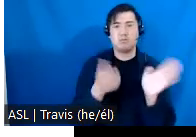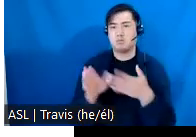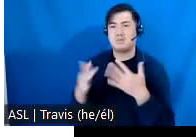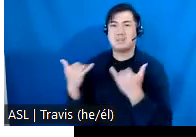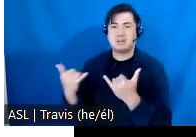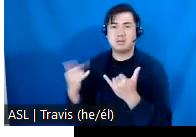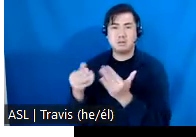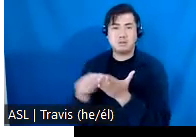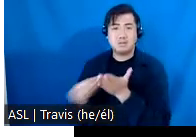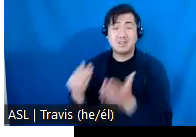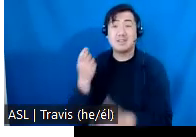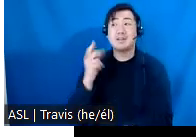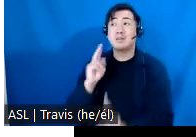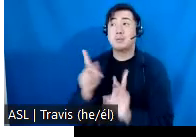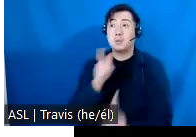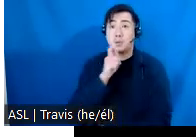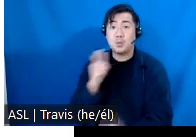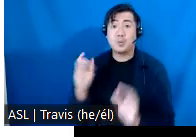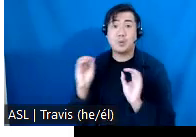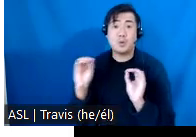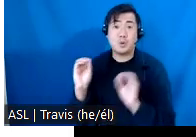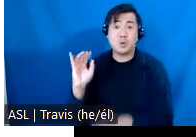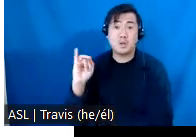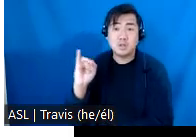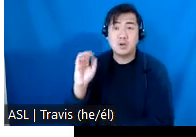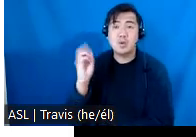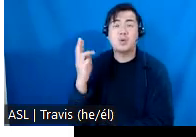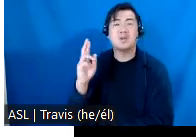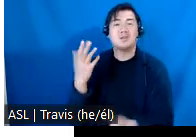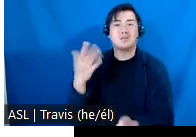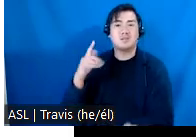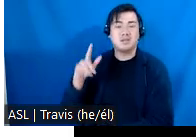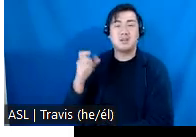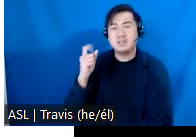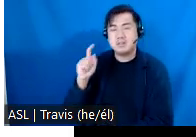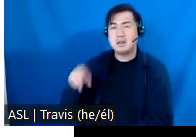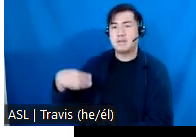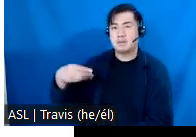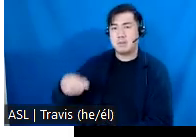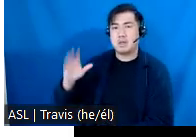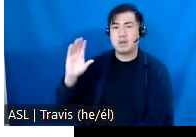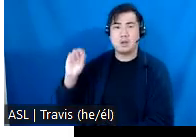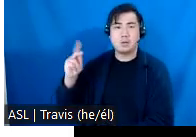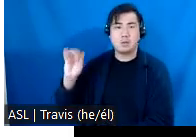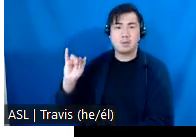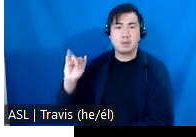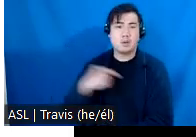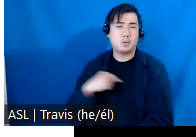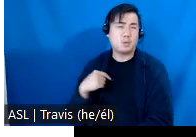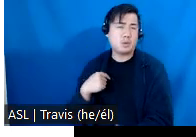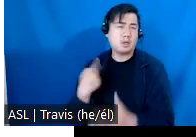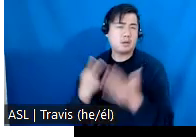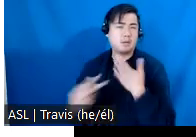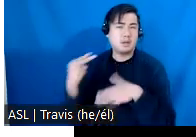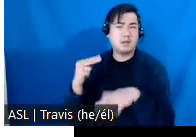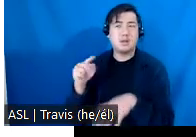insurance or no insurance often get faced with a copay around the flu shot. And we are projecting that same cost for the flu shot